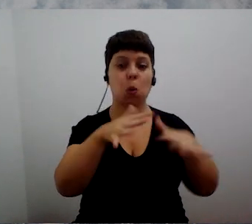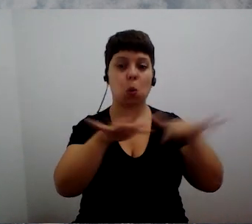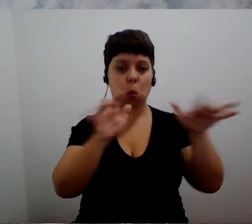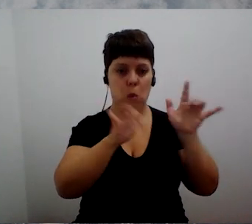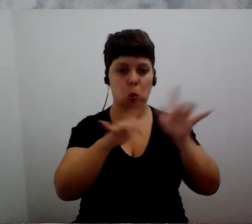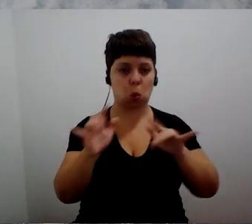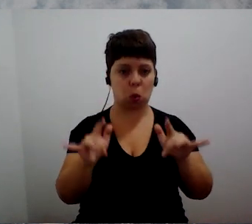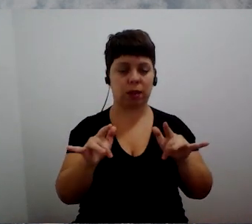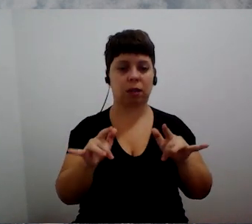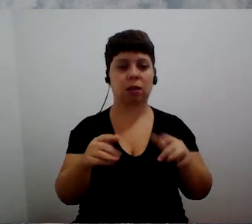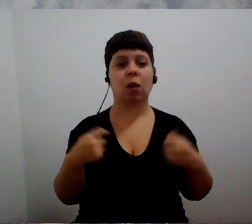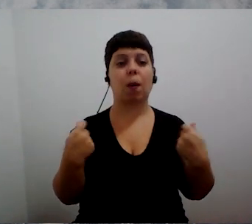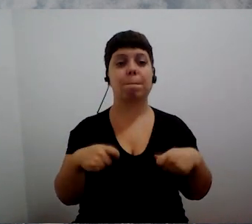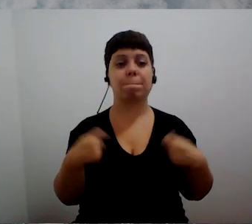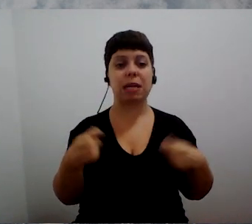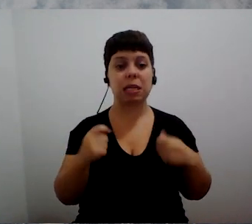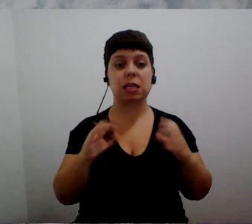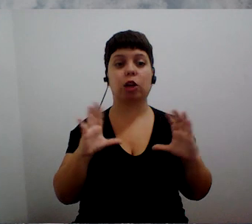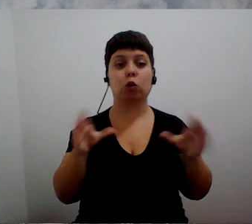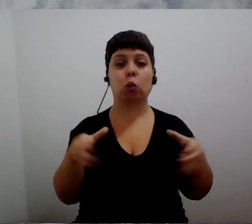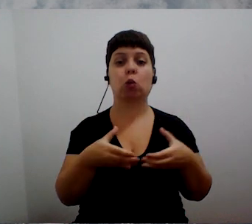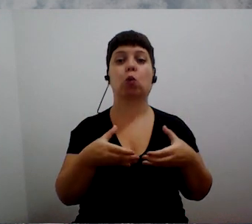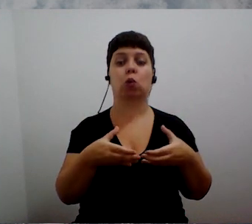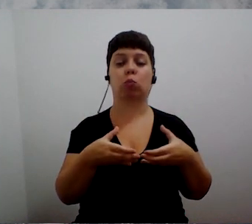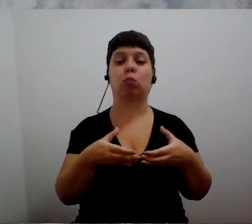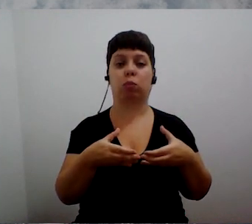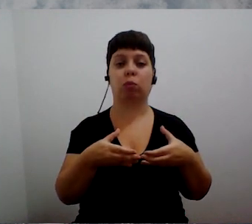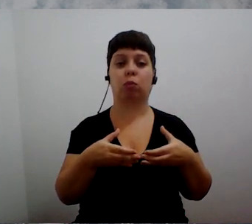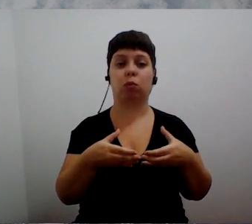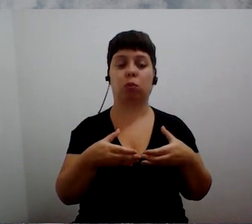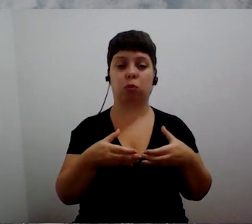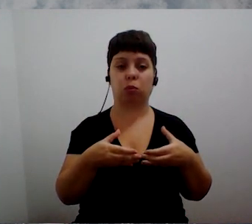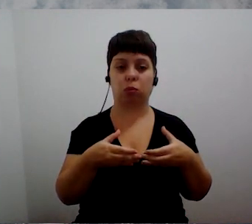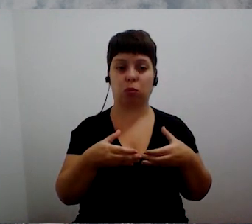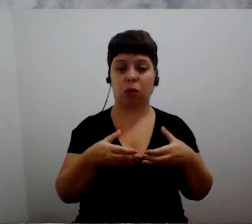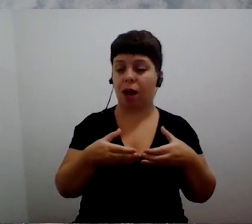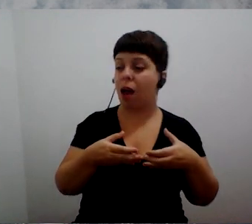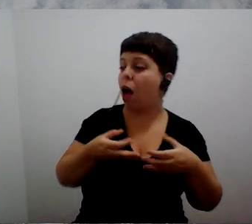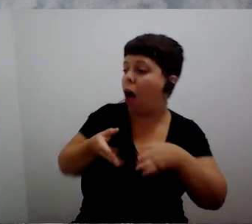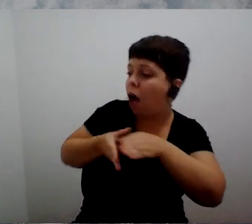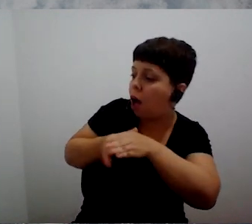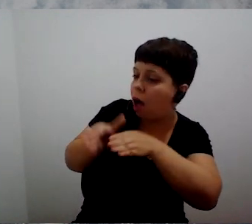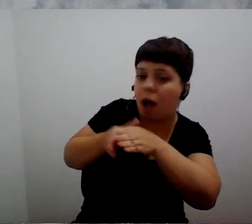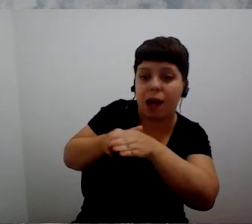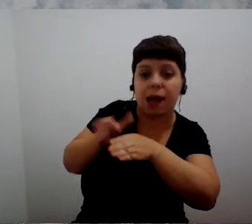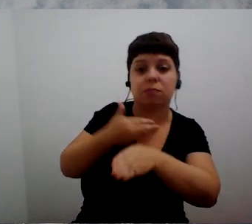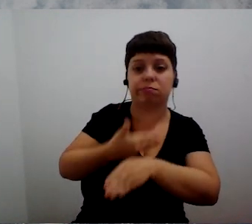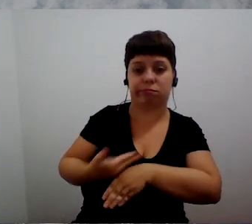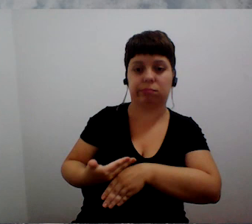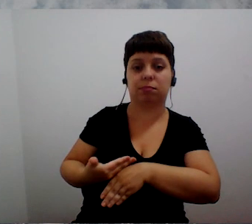of specialists in Brazil for on marine litter. And we need to formally have this group already